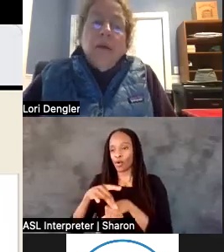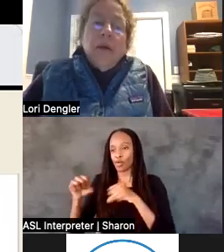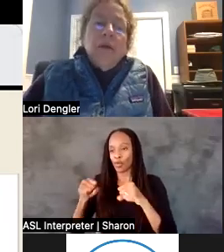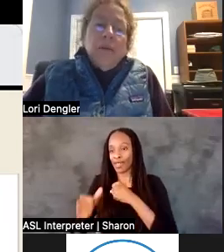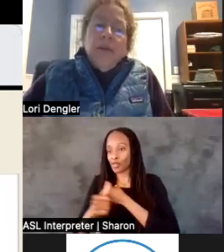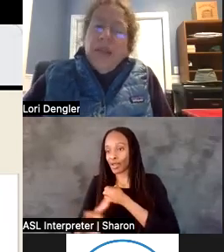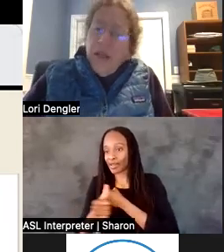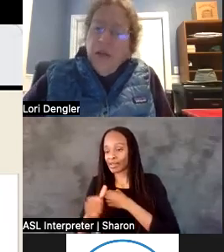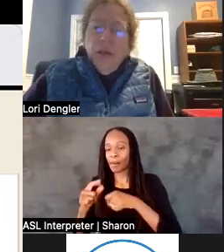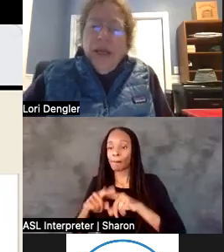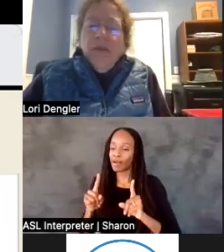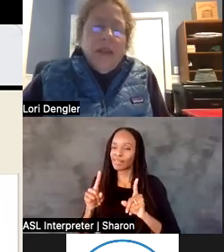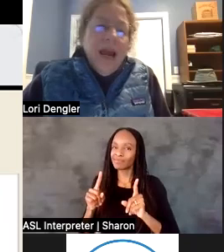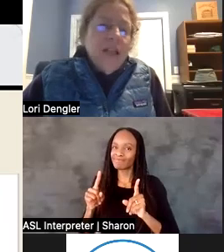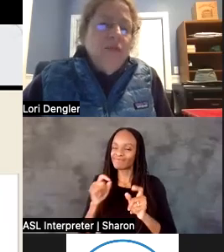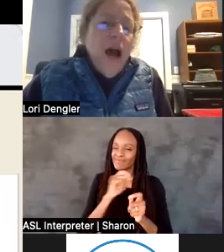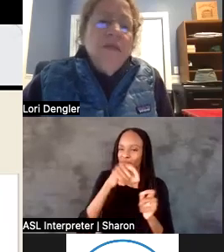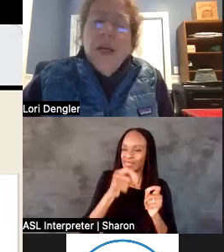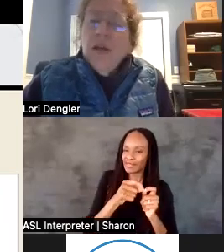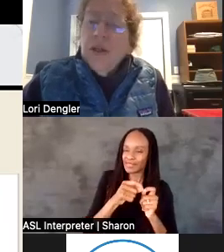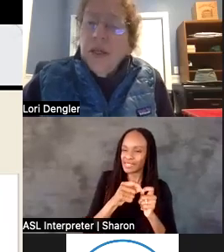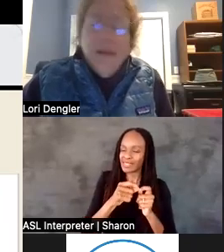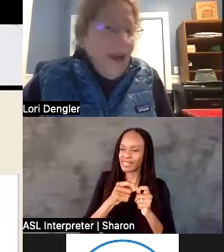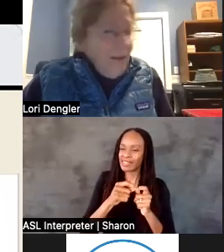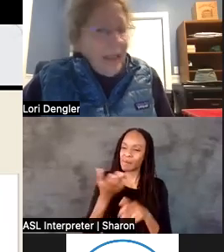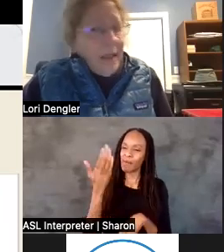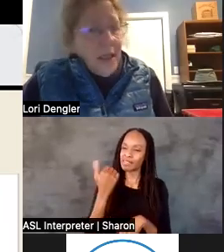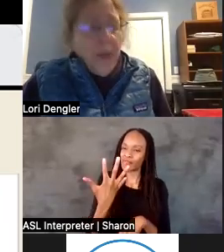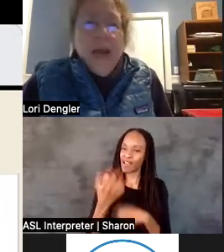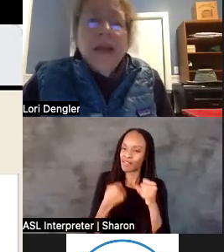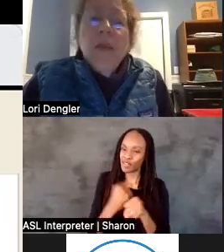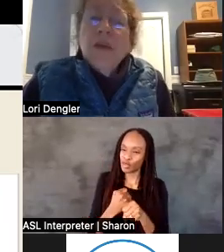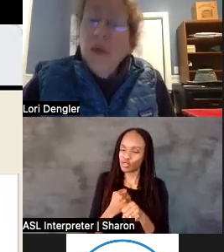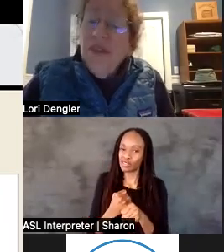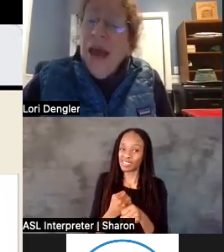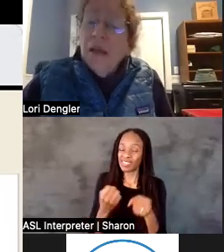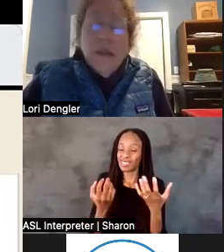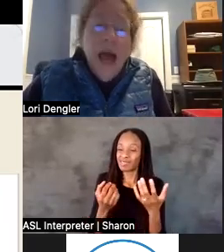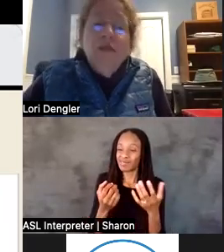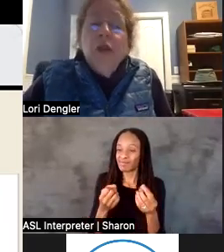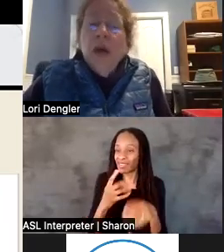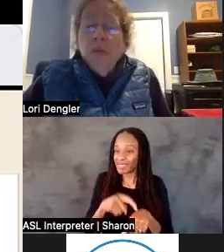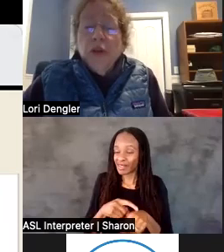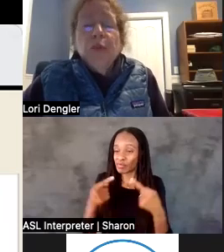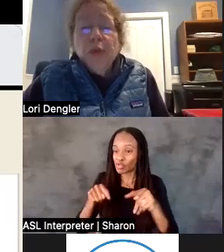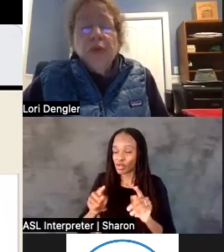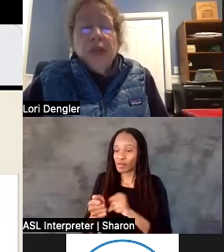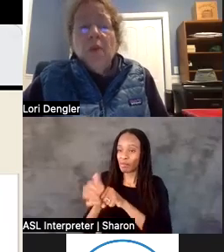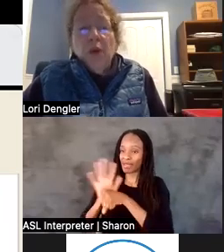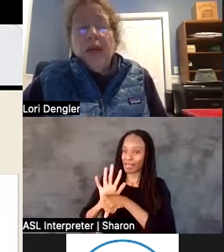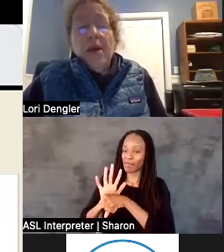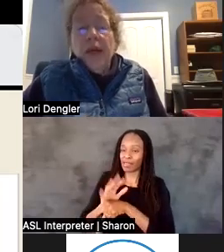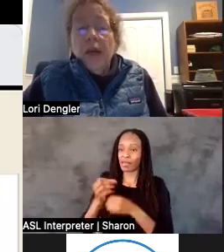but particularly in the last 5 years and a lot since the pandemic, we've had a lot of newcomers move